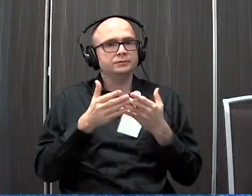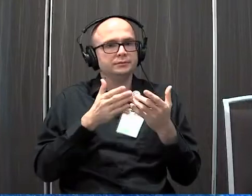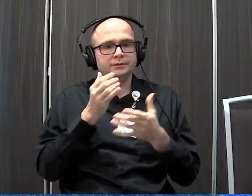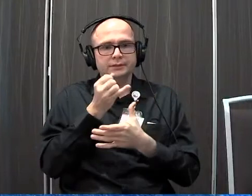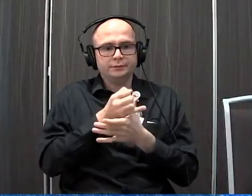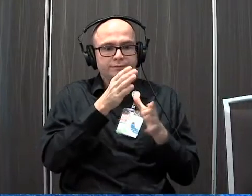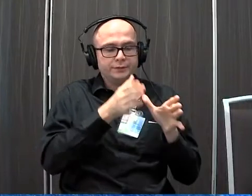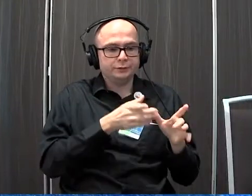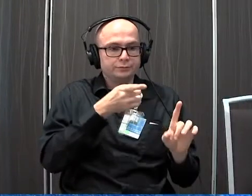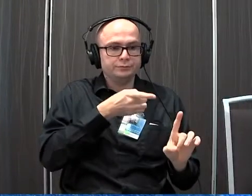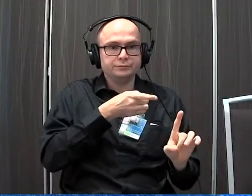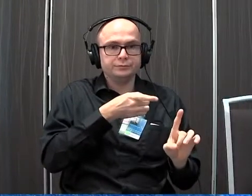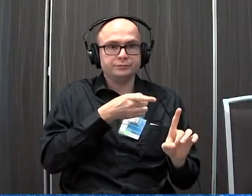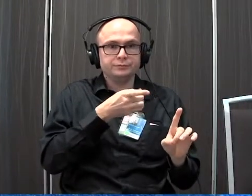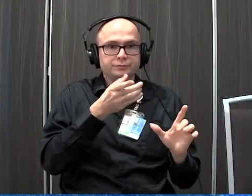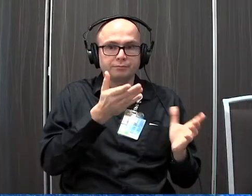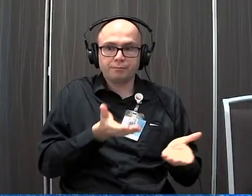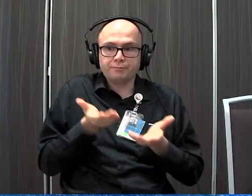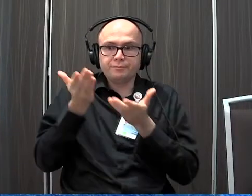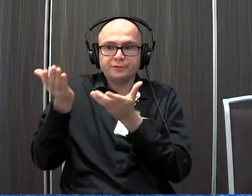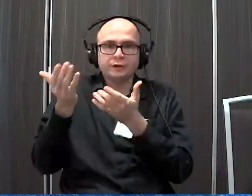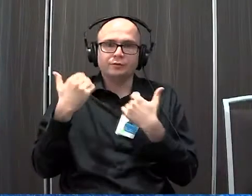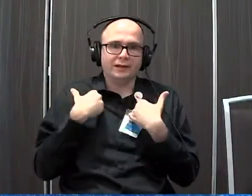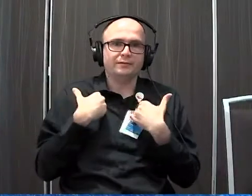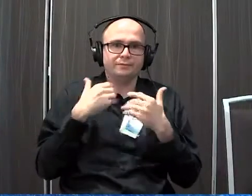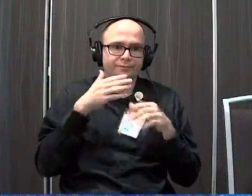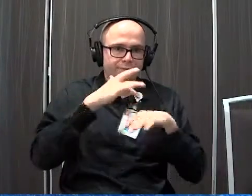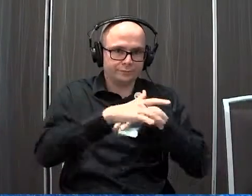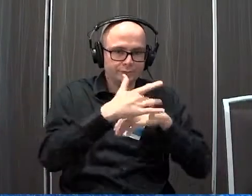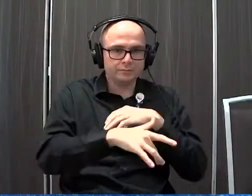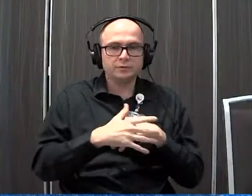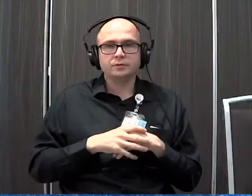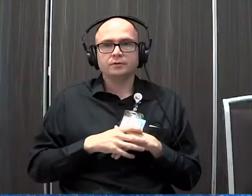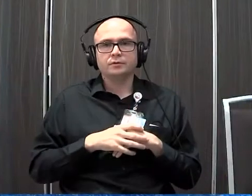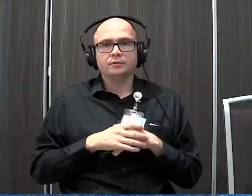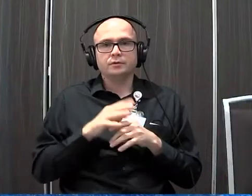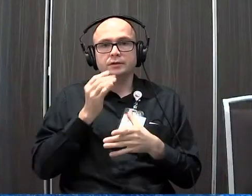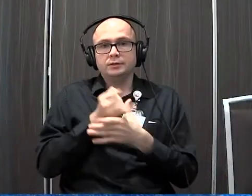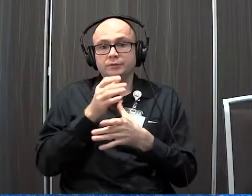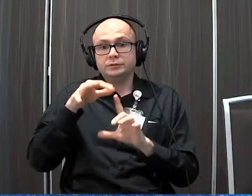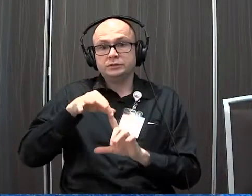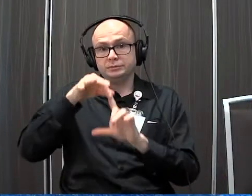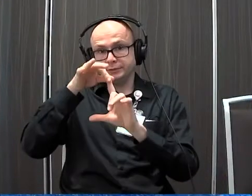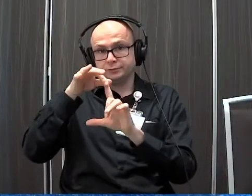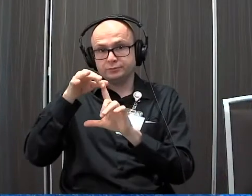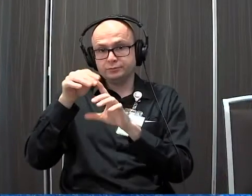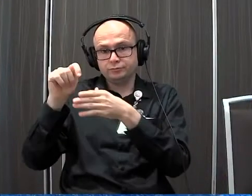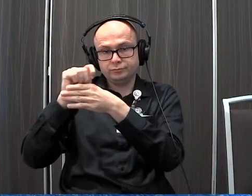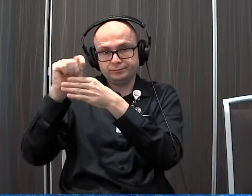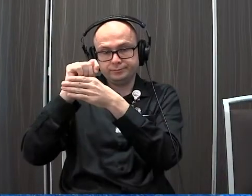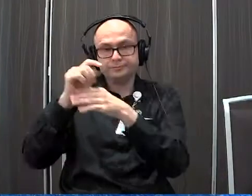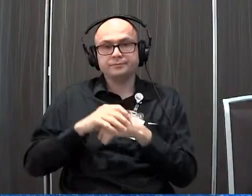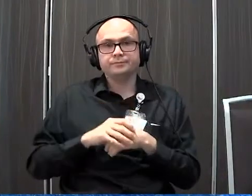interveners are provided or even an option. So interveners are specially trained paraprofessionals